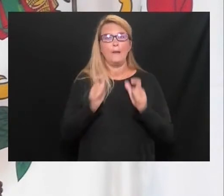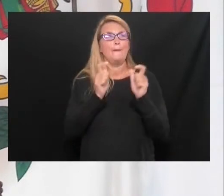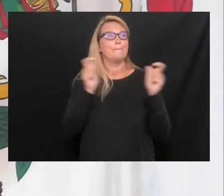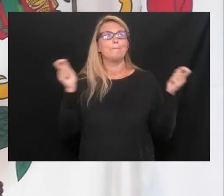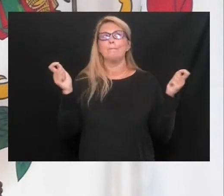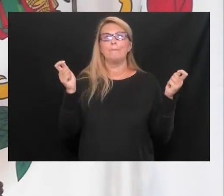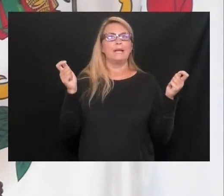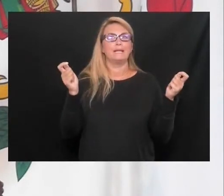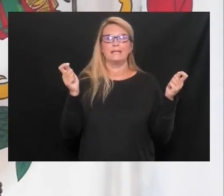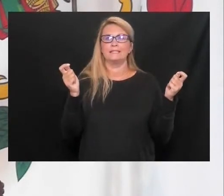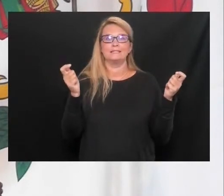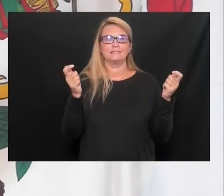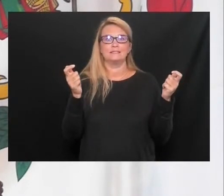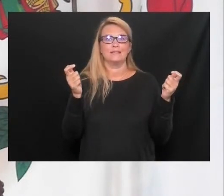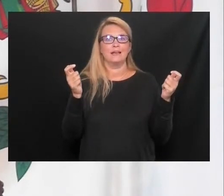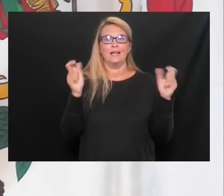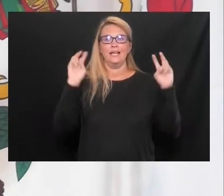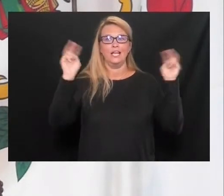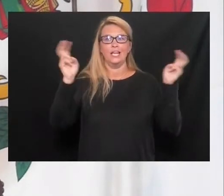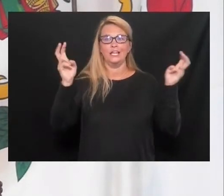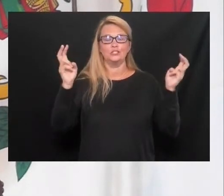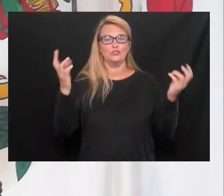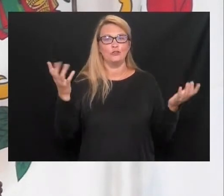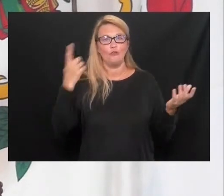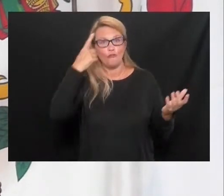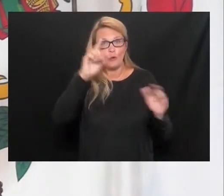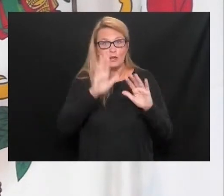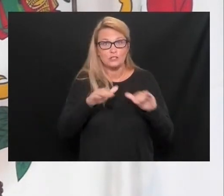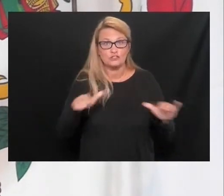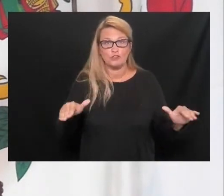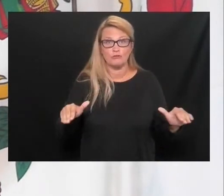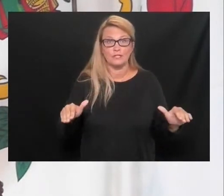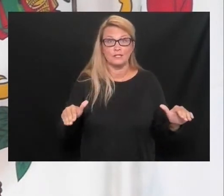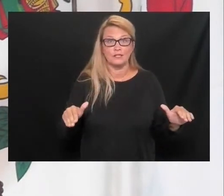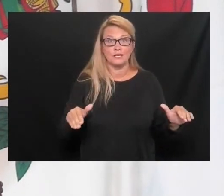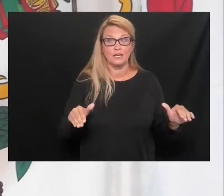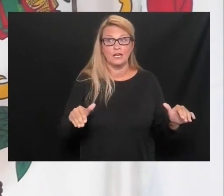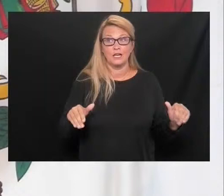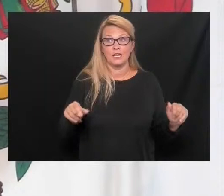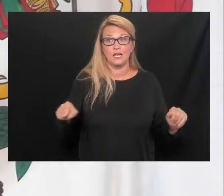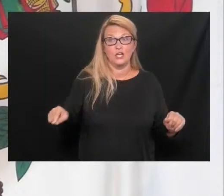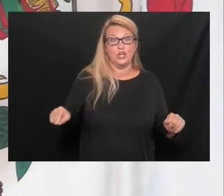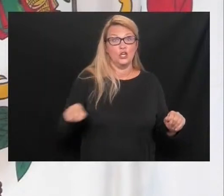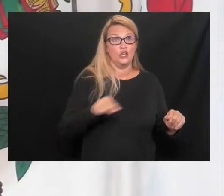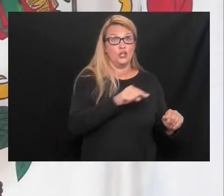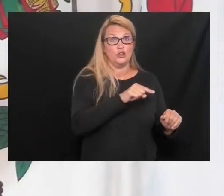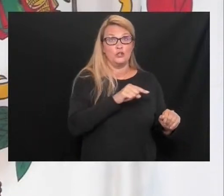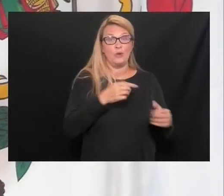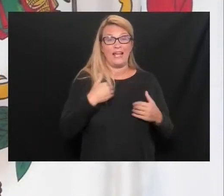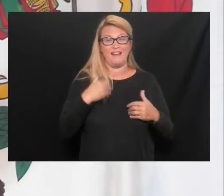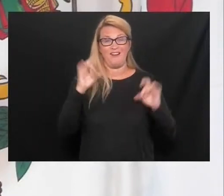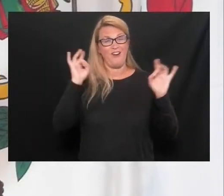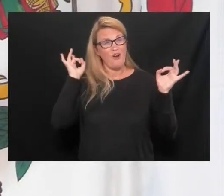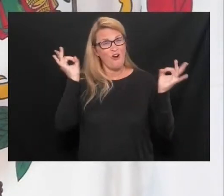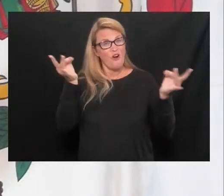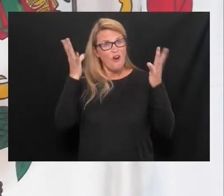would appeal to all of our kids is just this. You went through a terrible year last